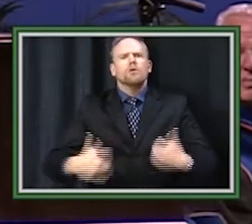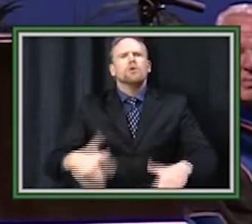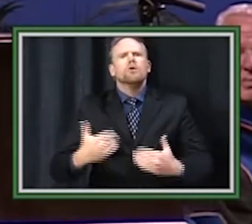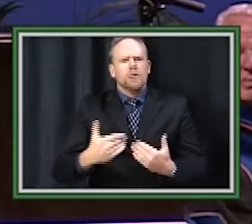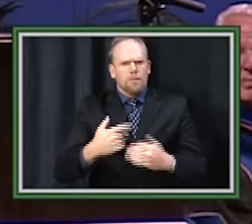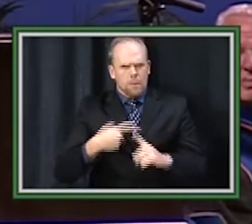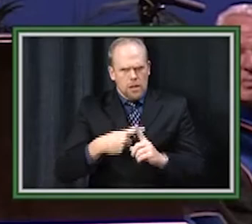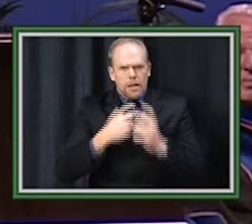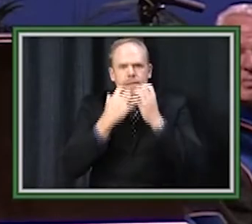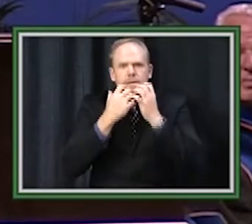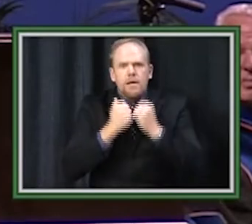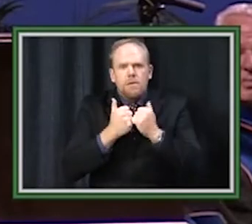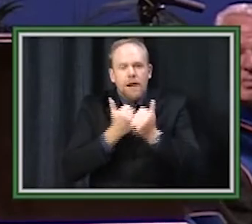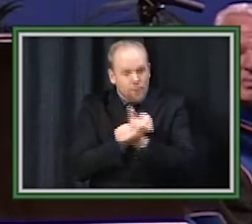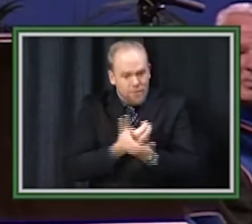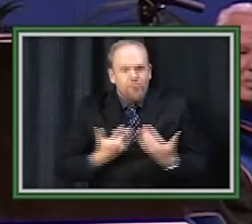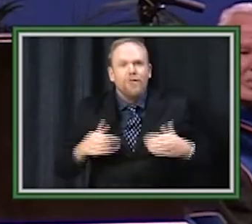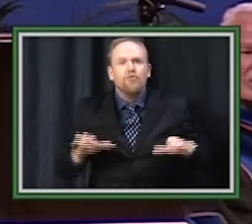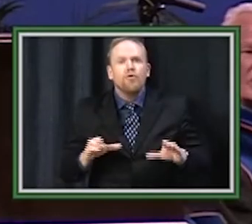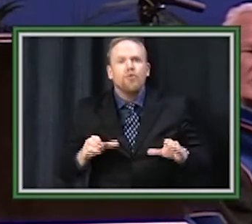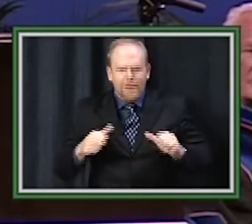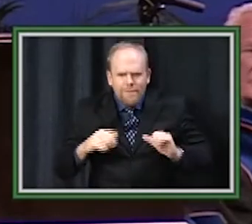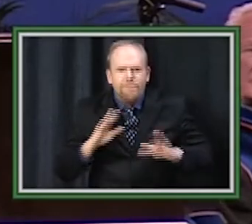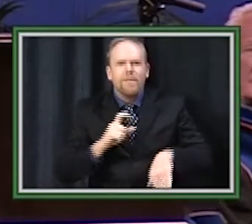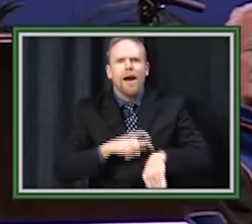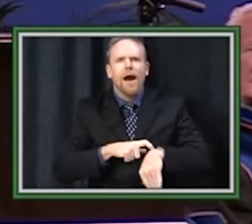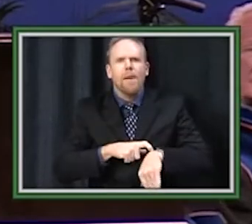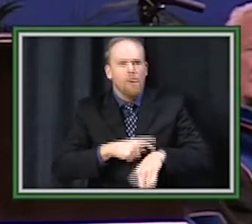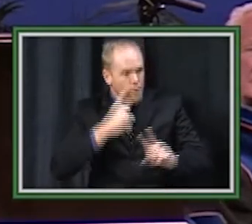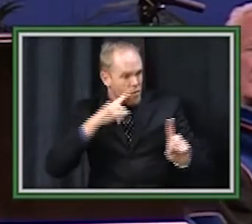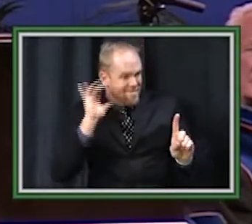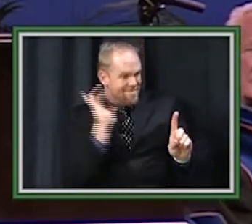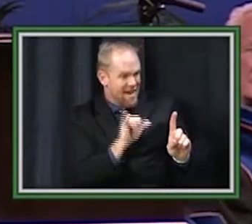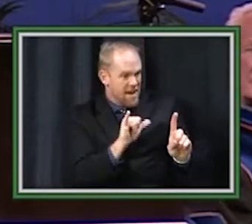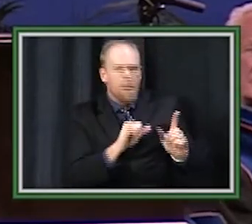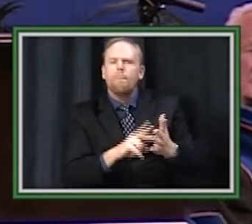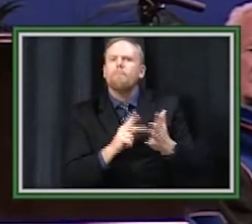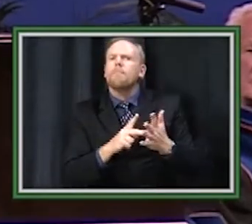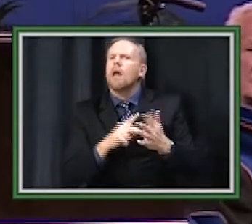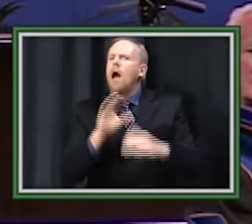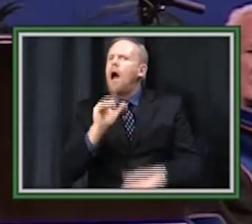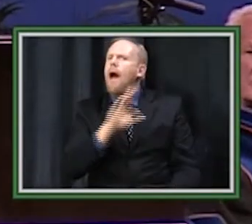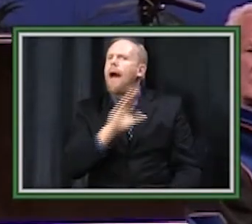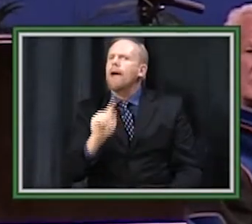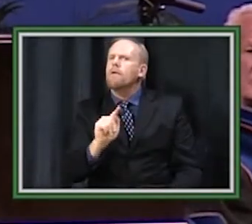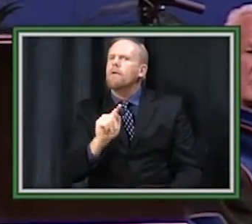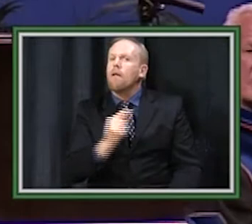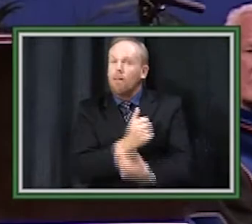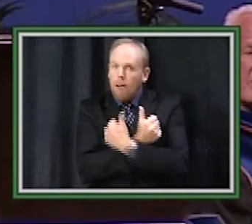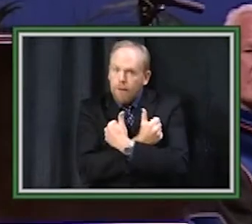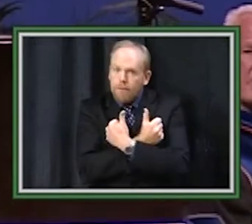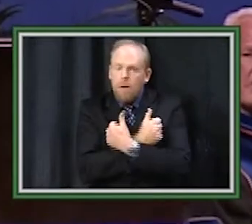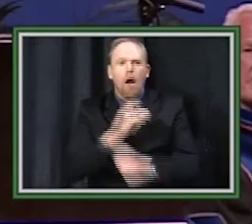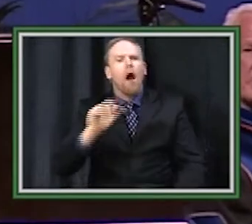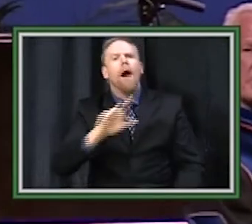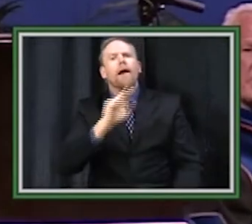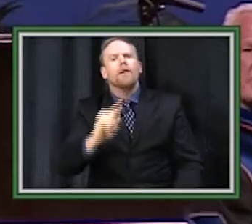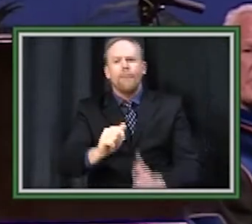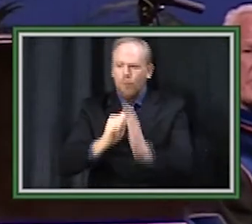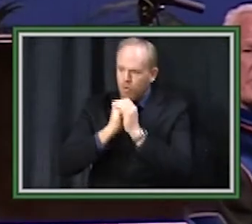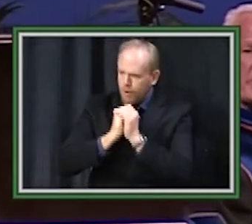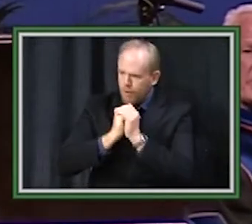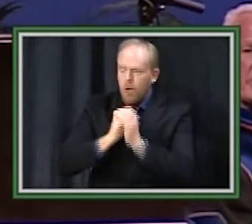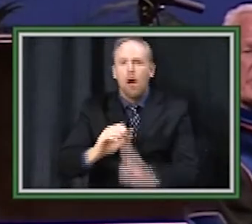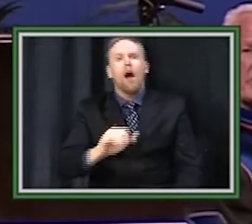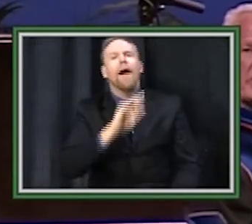so that every action we give up our time for should then be an act of love, an act of prayer, of devotion, of